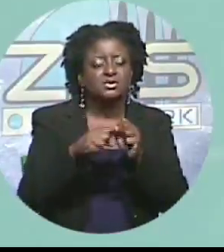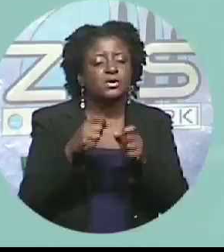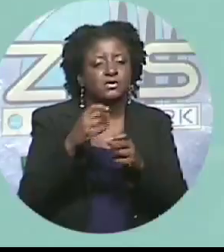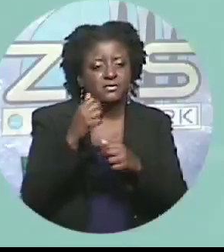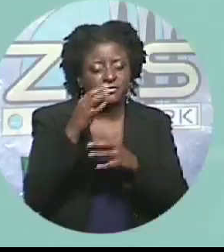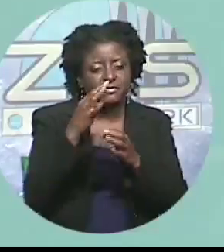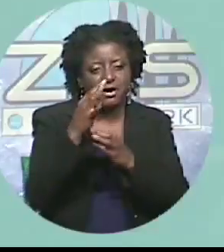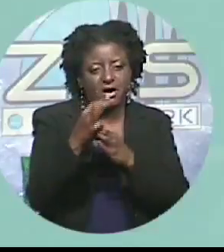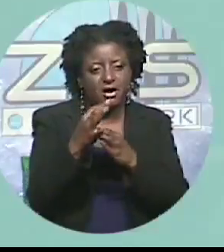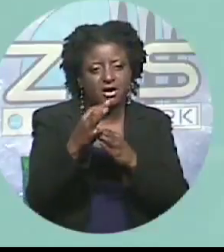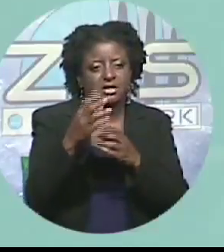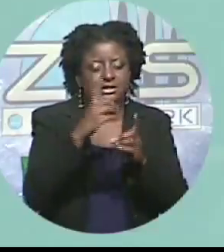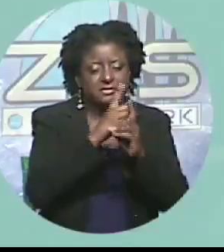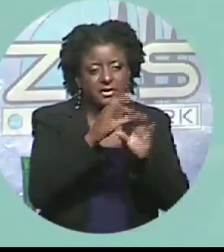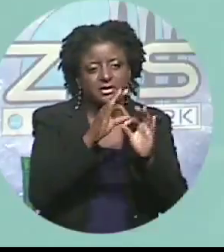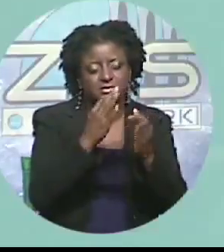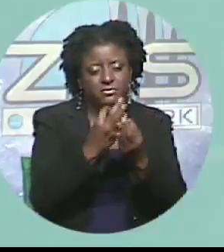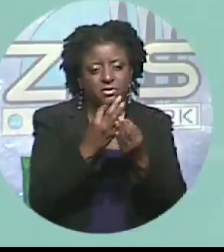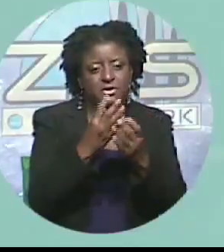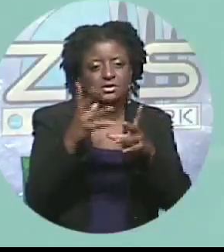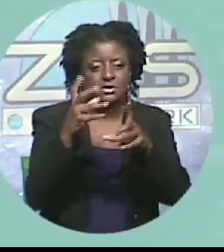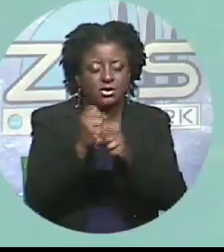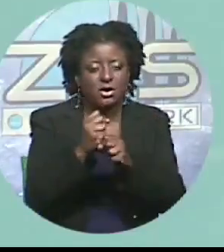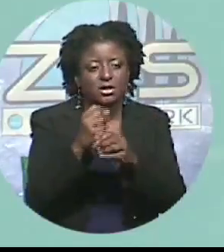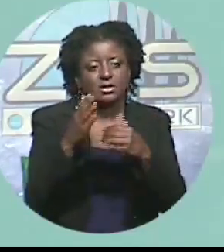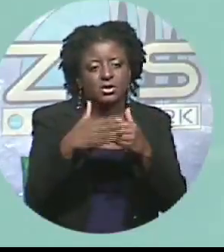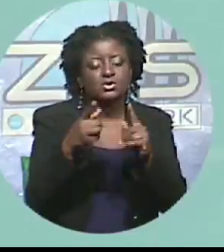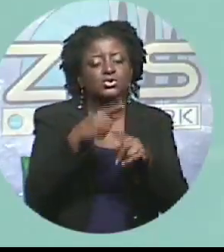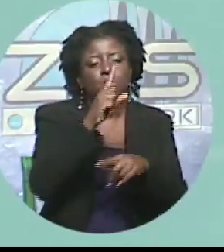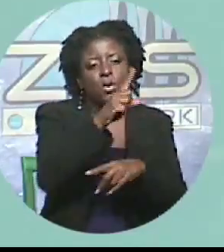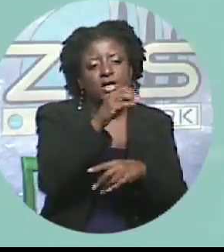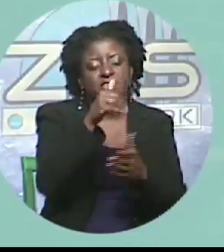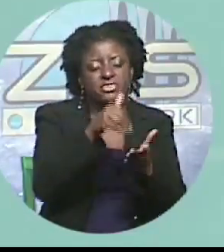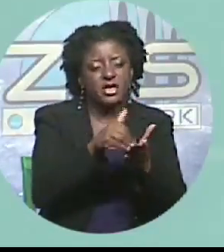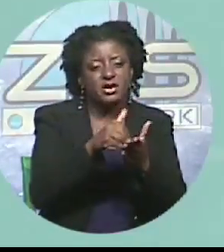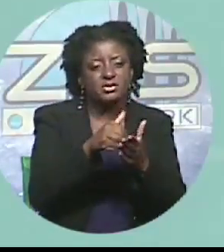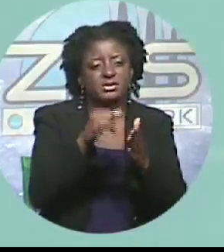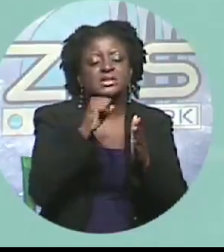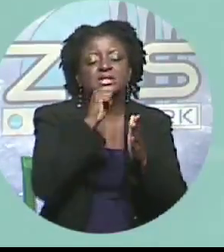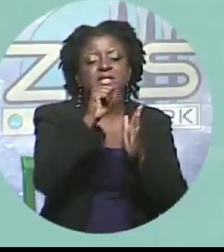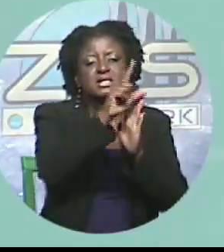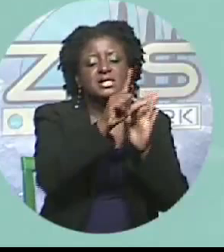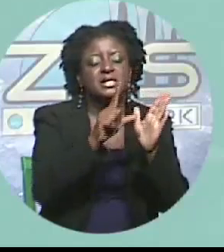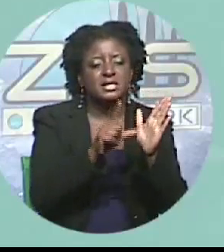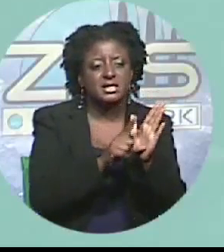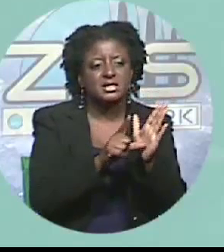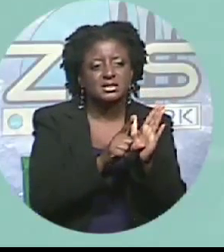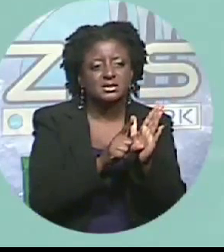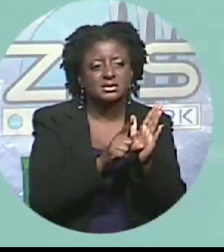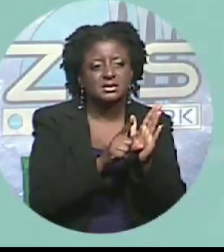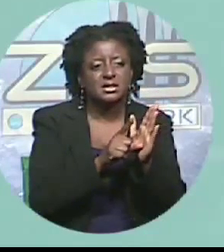apprehending almost 1,000 illegals for illegal entry into the Bahamas so far this year.